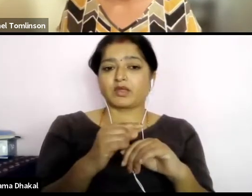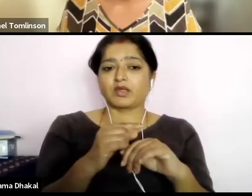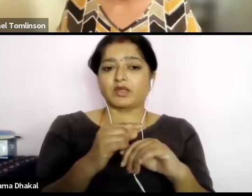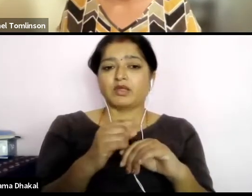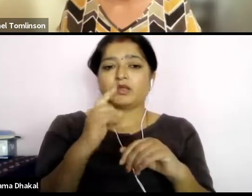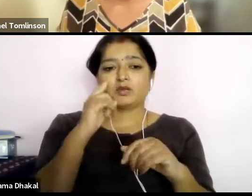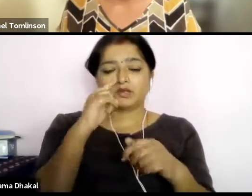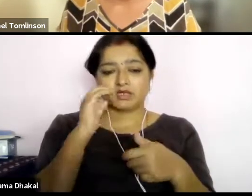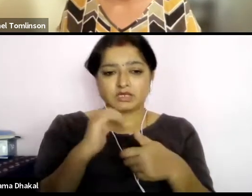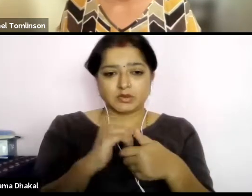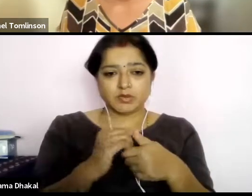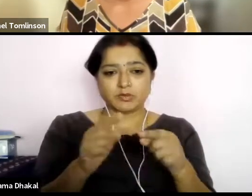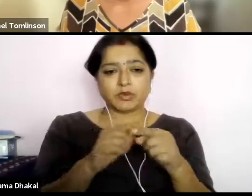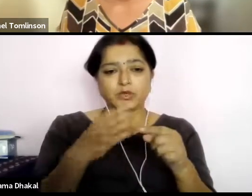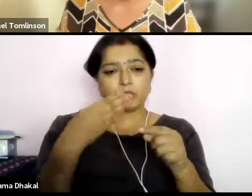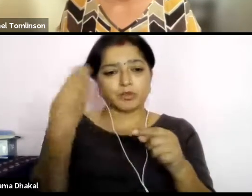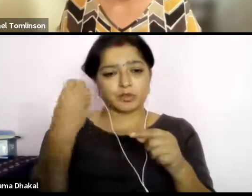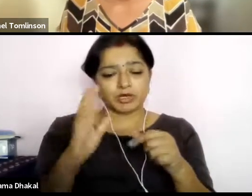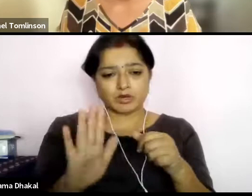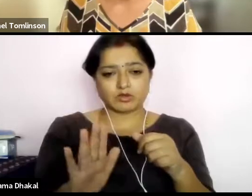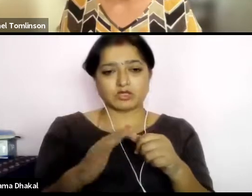and a mother, and the father,